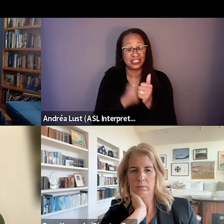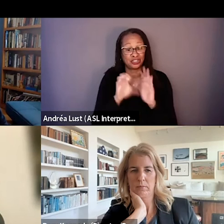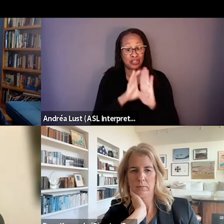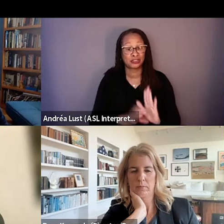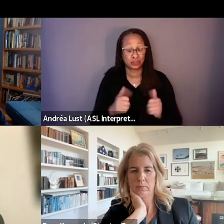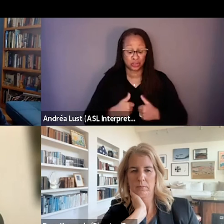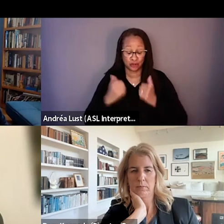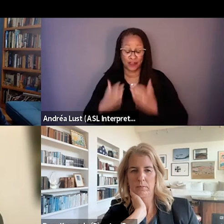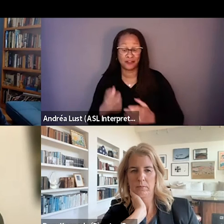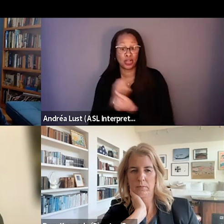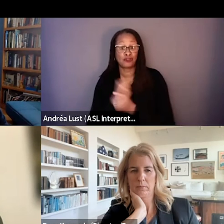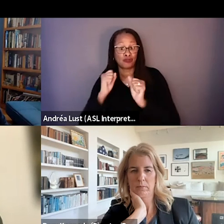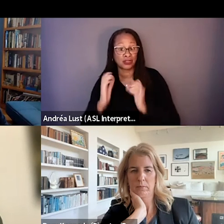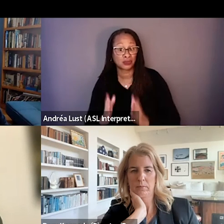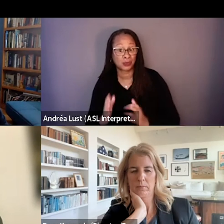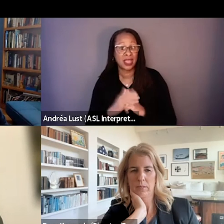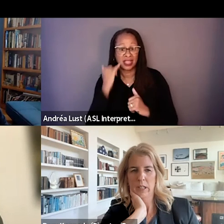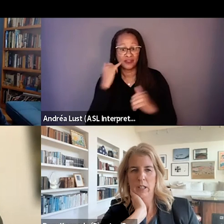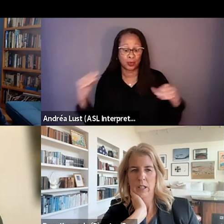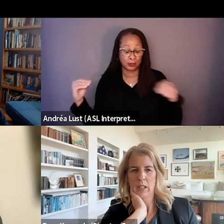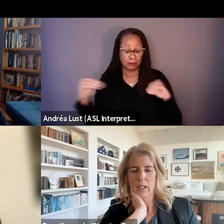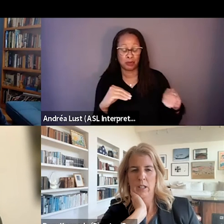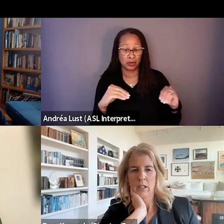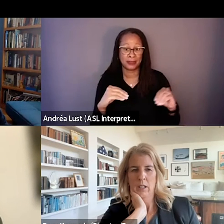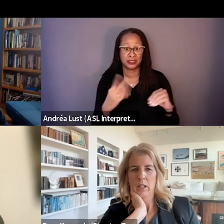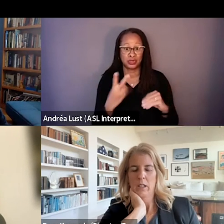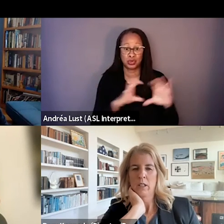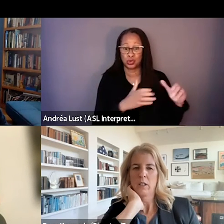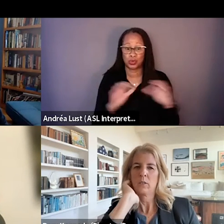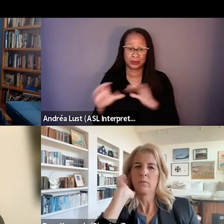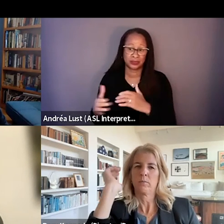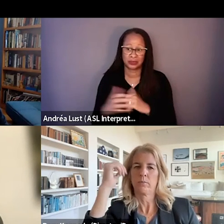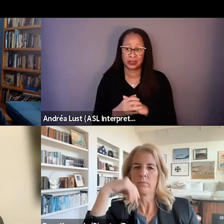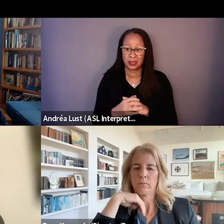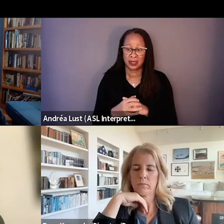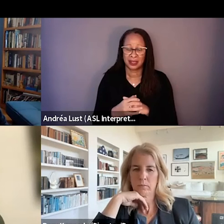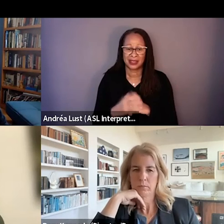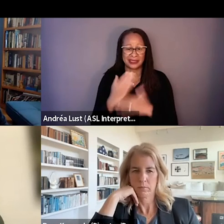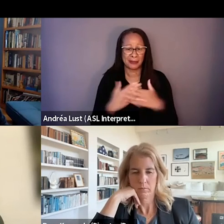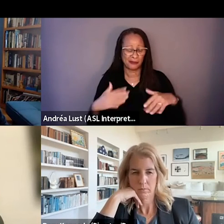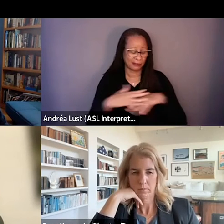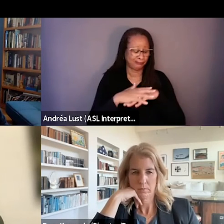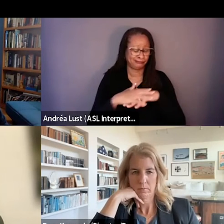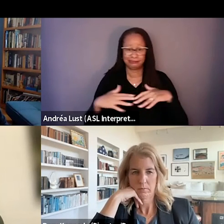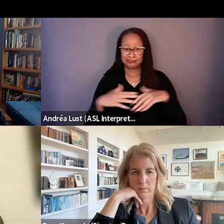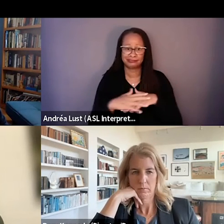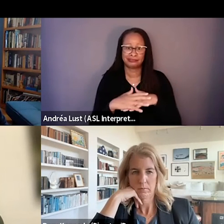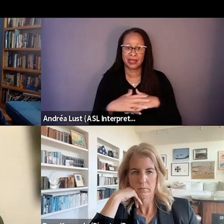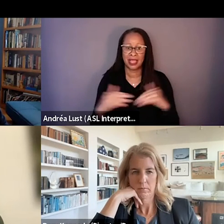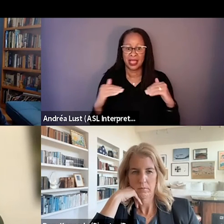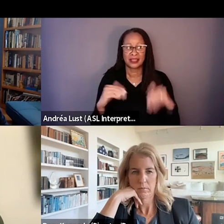also the rescuers, if you're going to kind of put them in two groups, although some of them are sort of, you know, there's a quality